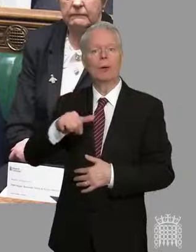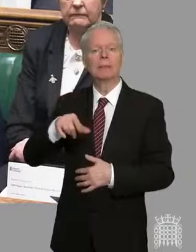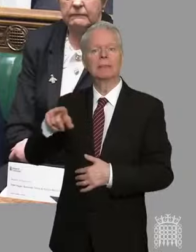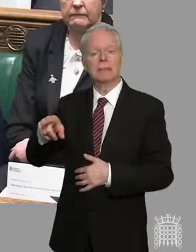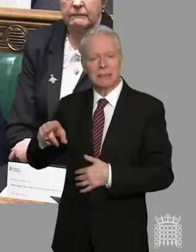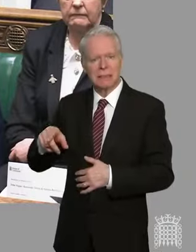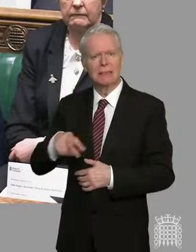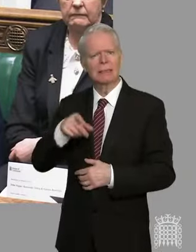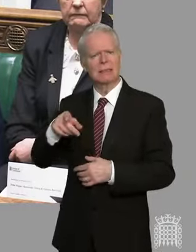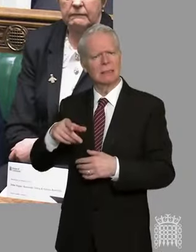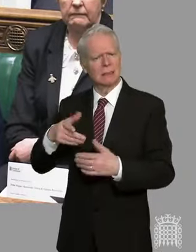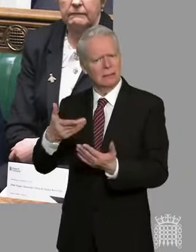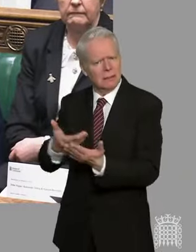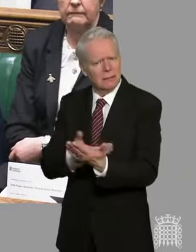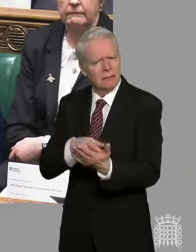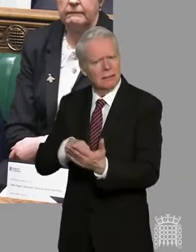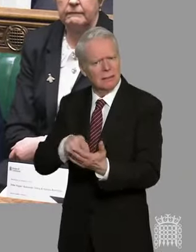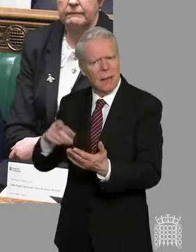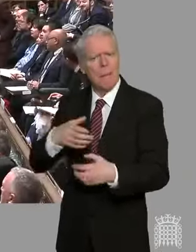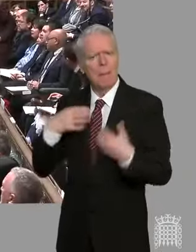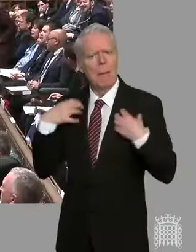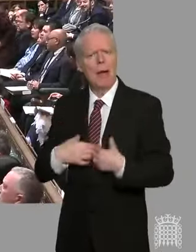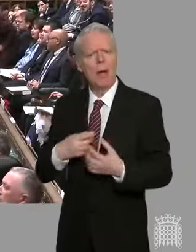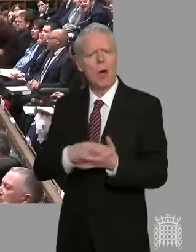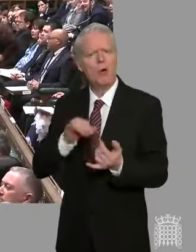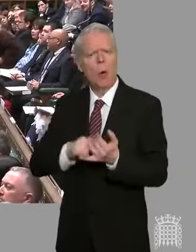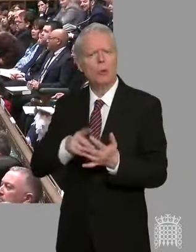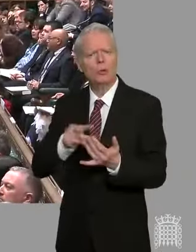to South Yorkshire and indeed the north as a whole?